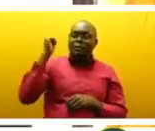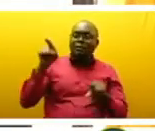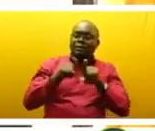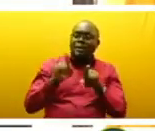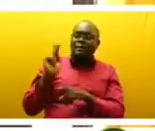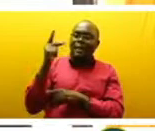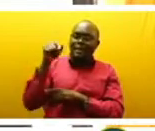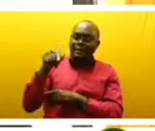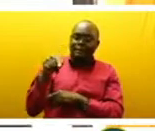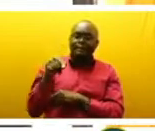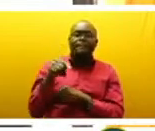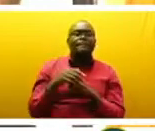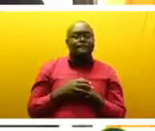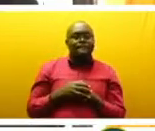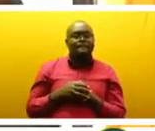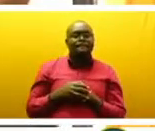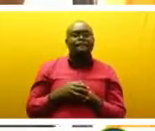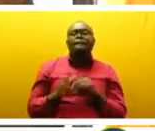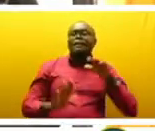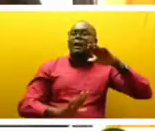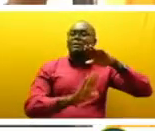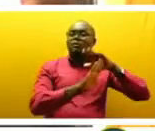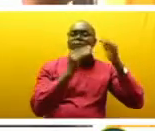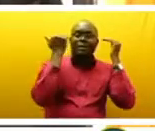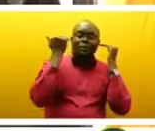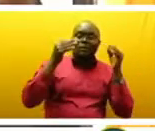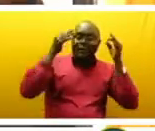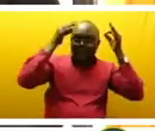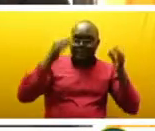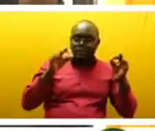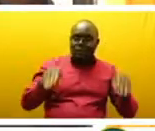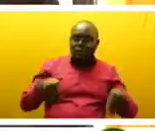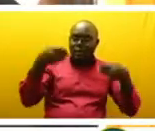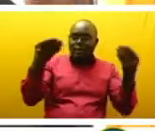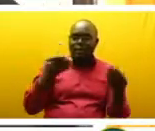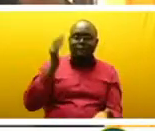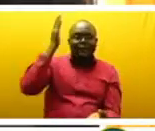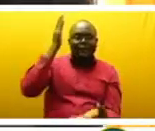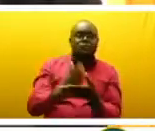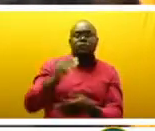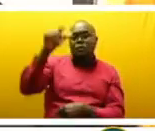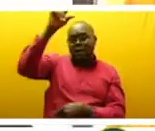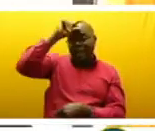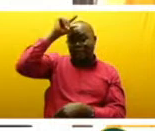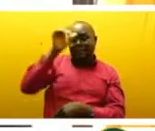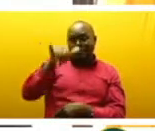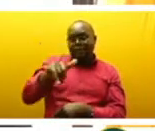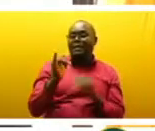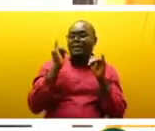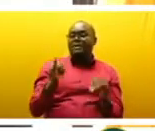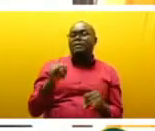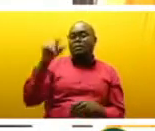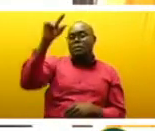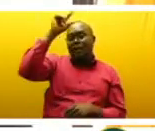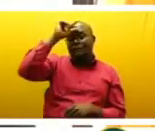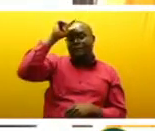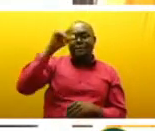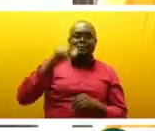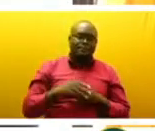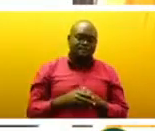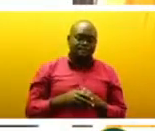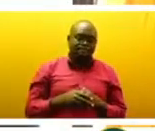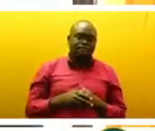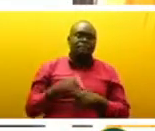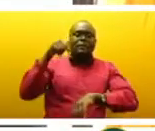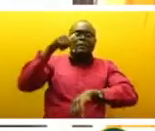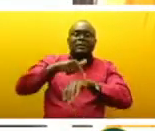this, a Supreme Court's decision gives regime legitimacy to that new regime. And